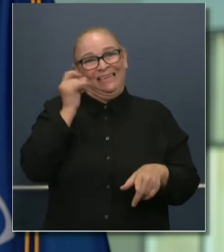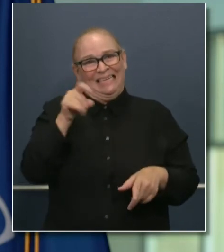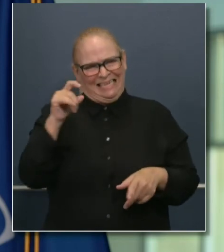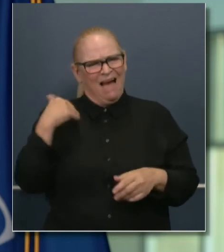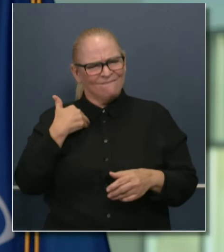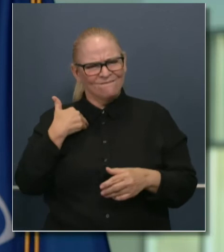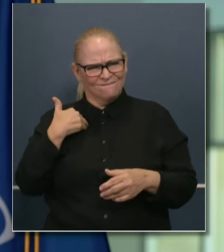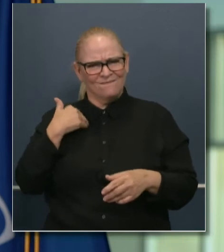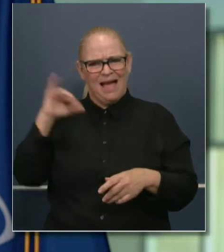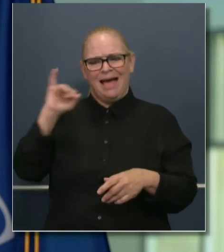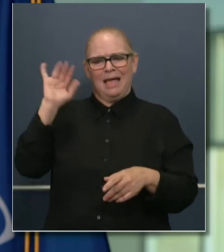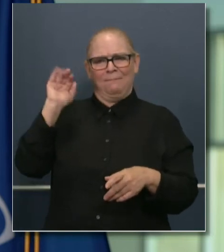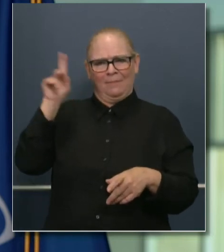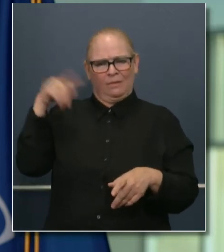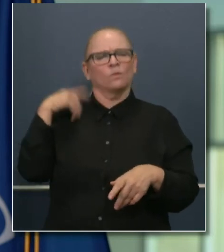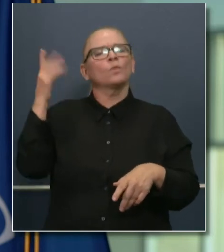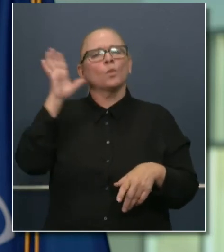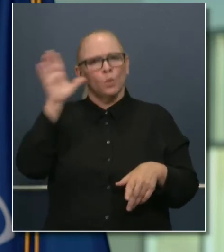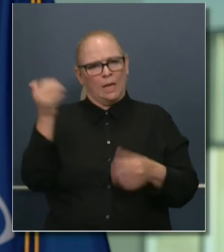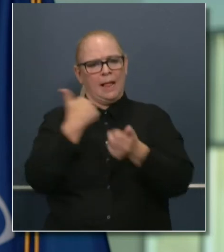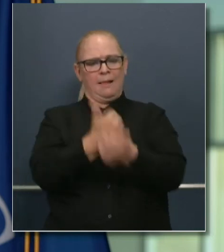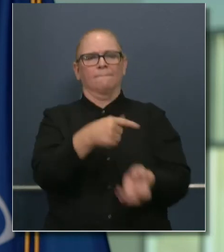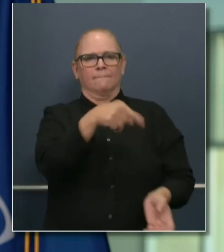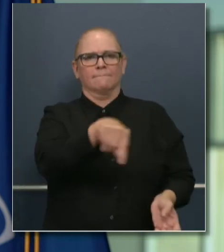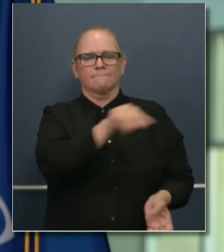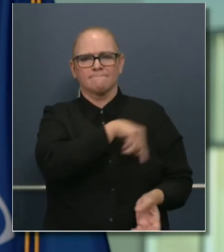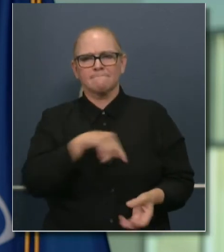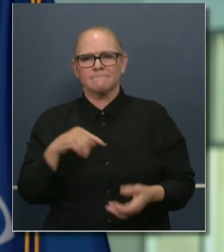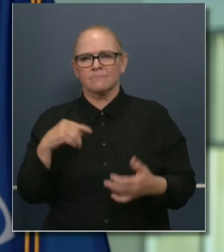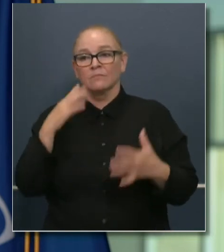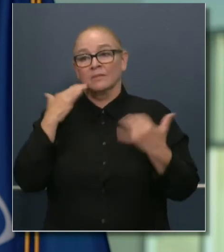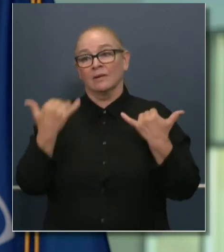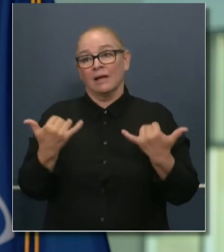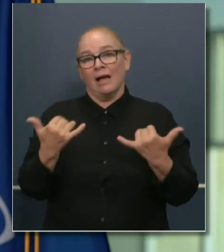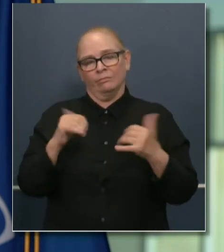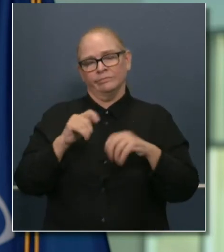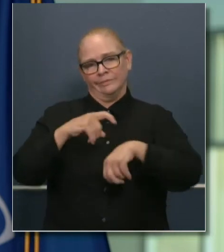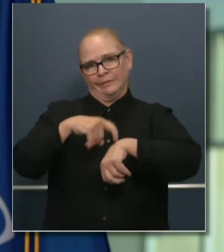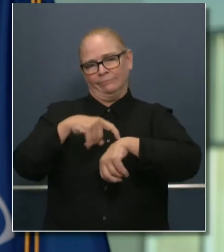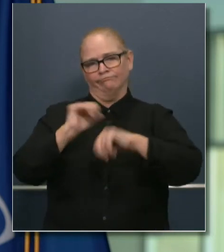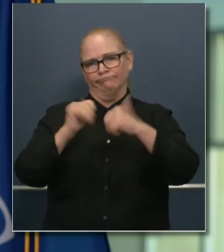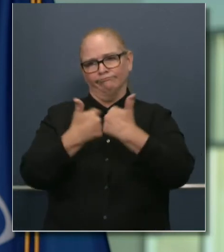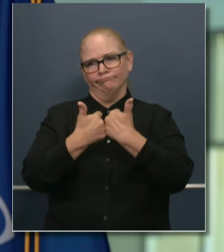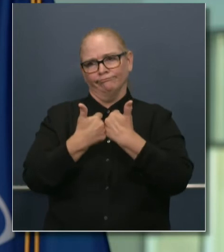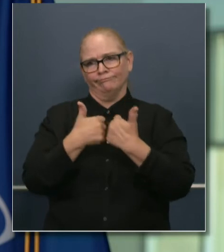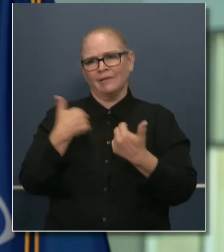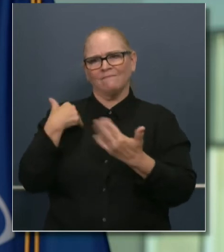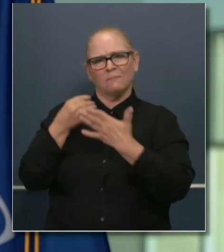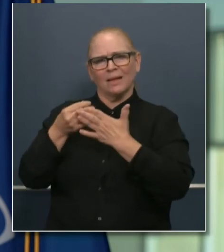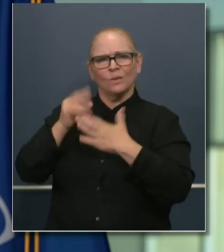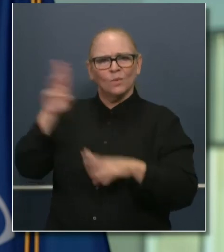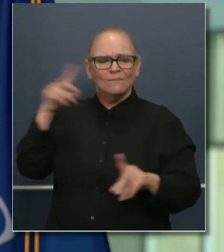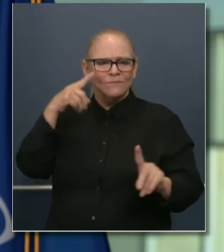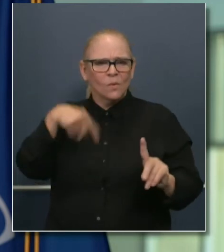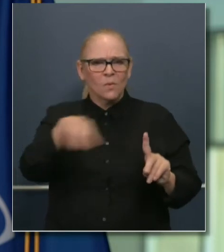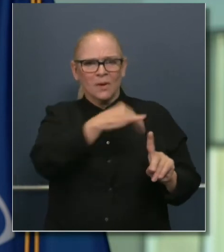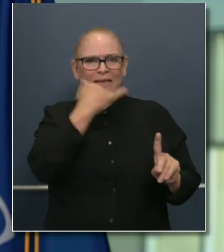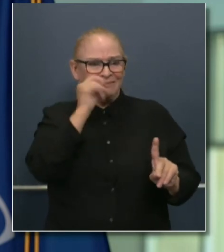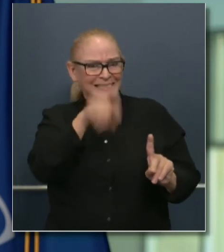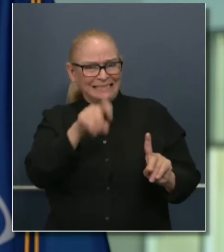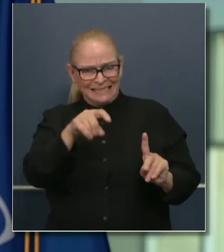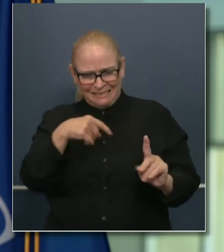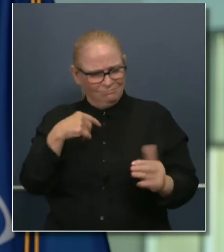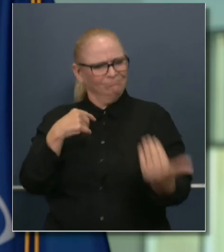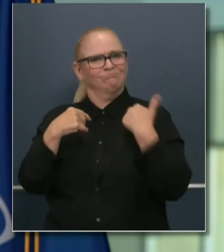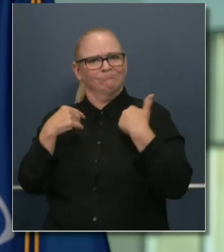those that are working through this incredibly challenging time. And you're absolutely right. Look, I know a thing or two about